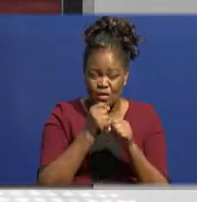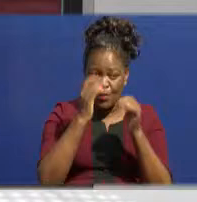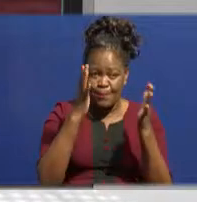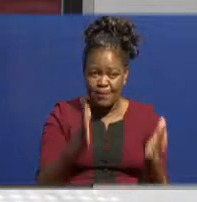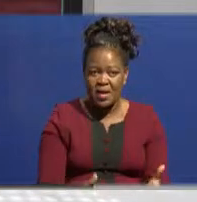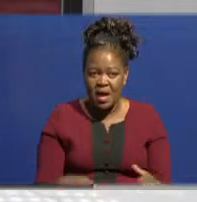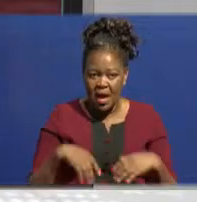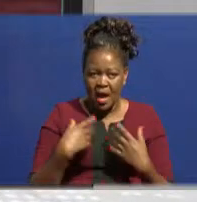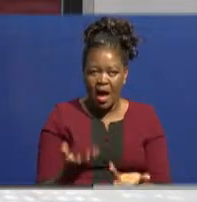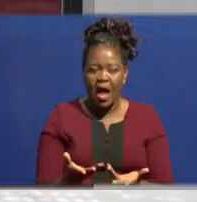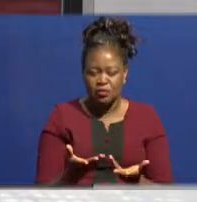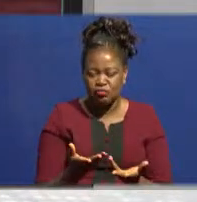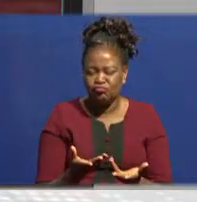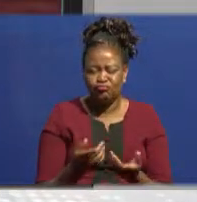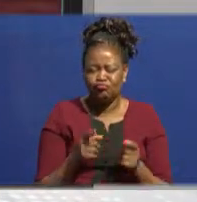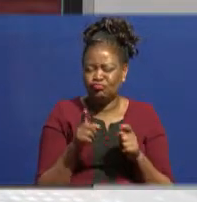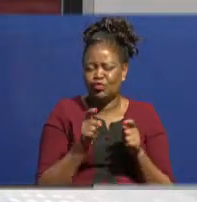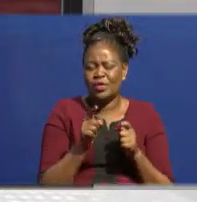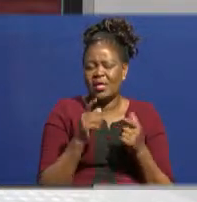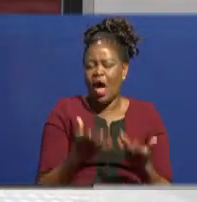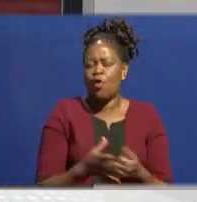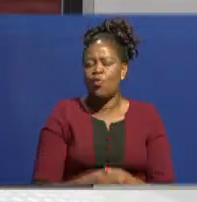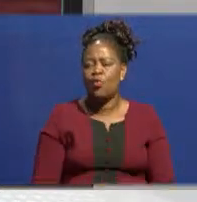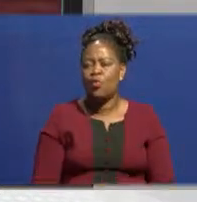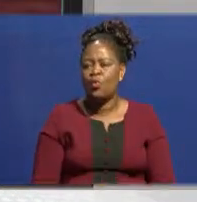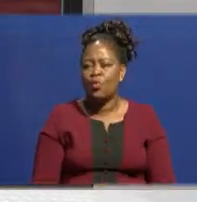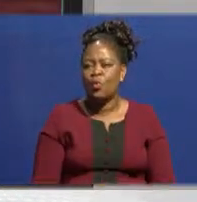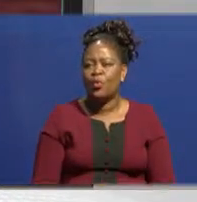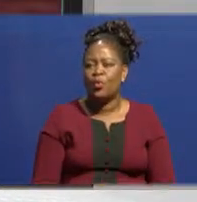Because already we are already hit the threshold of 12 years.